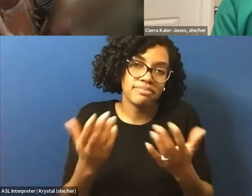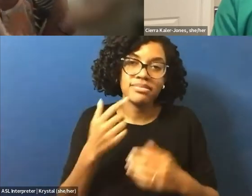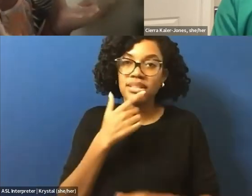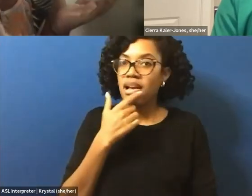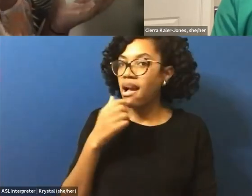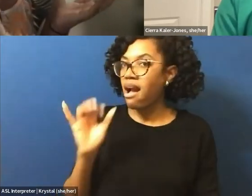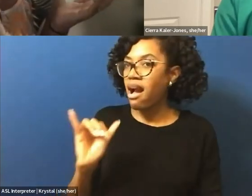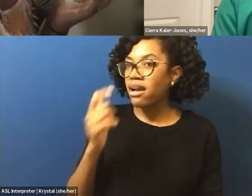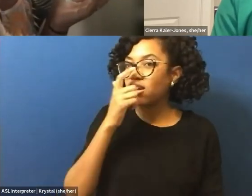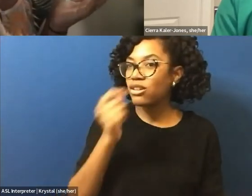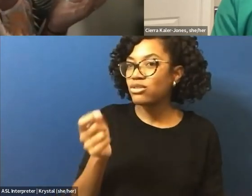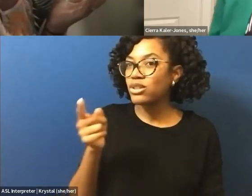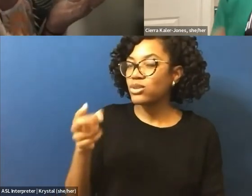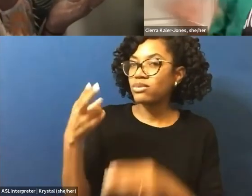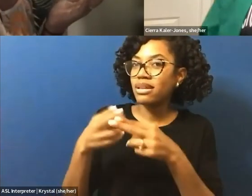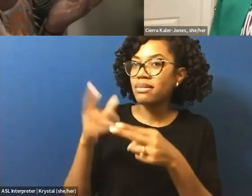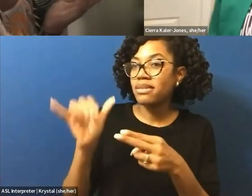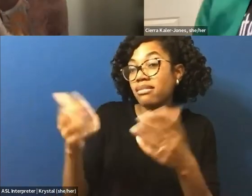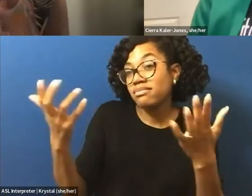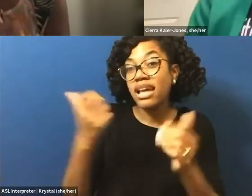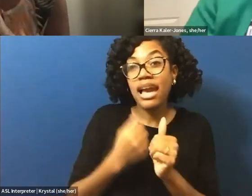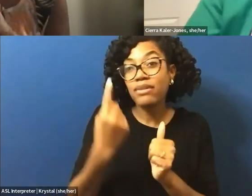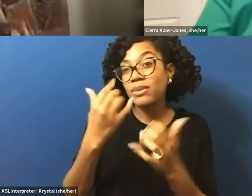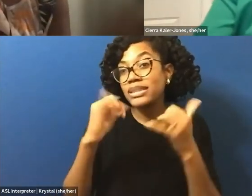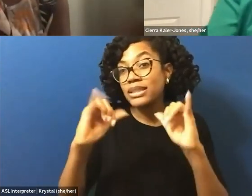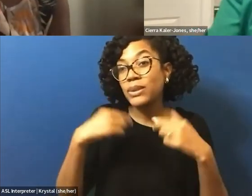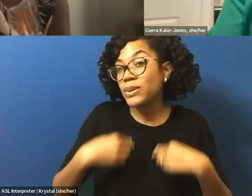naming that, right? That they're human, right? Every day.